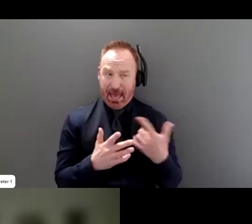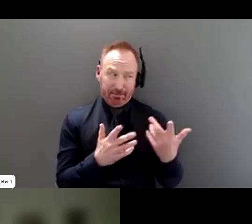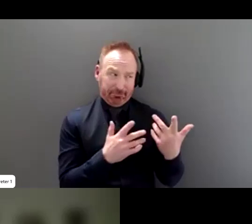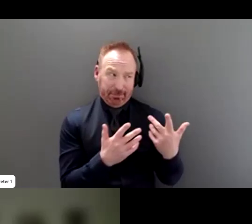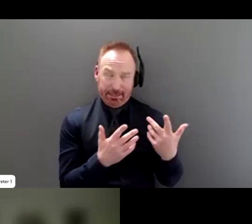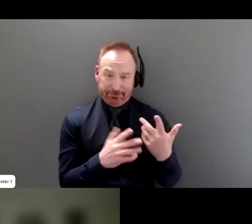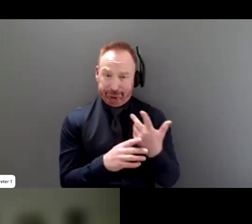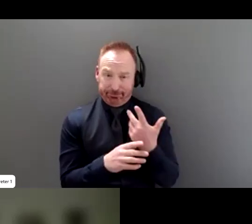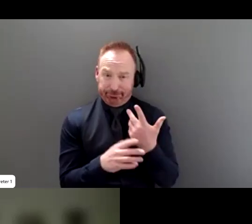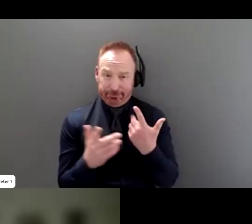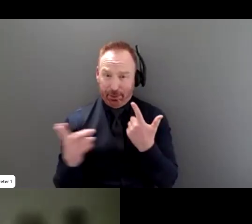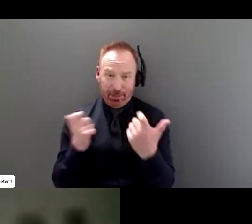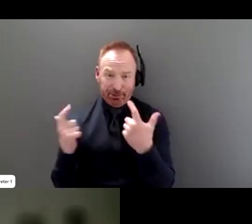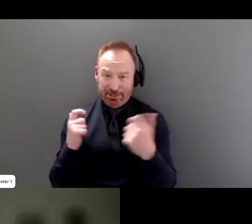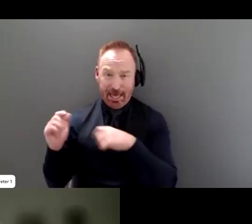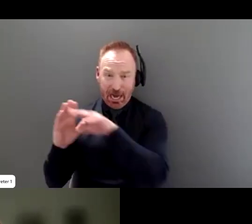of these?